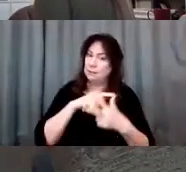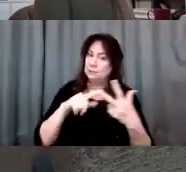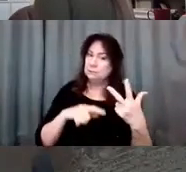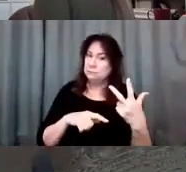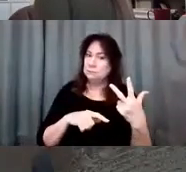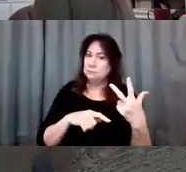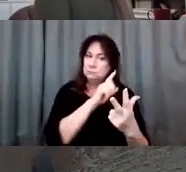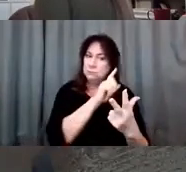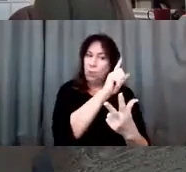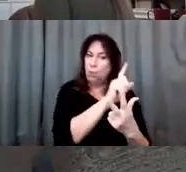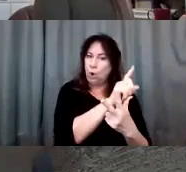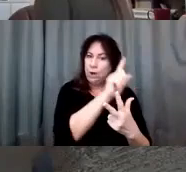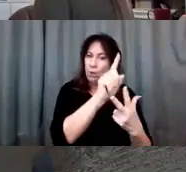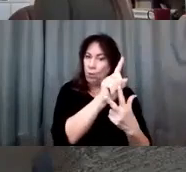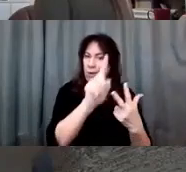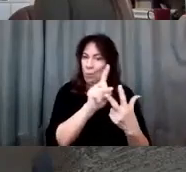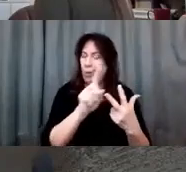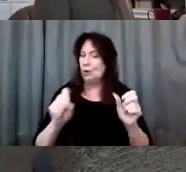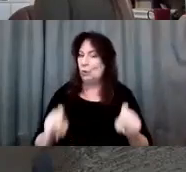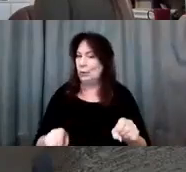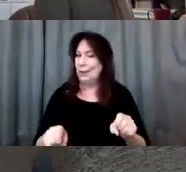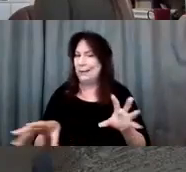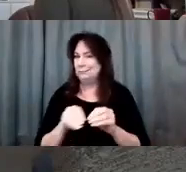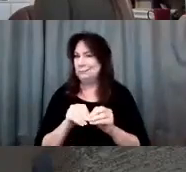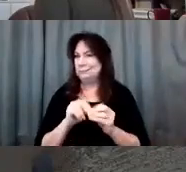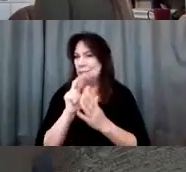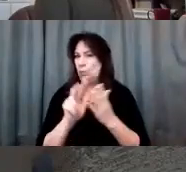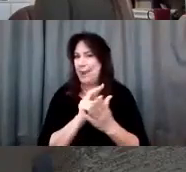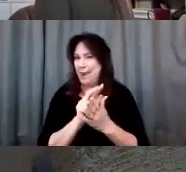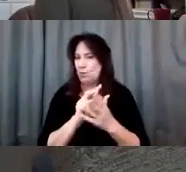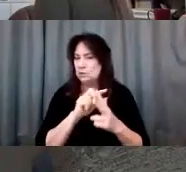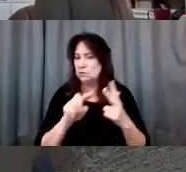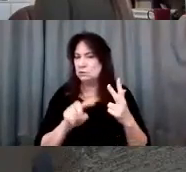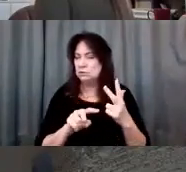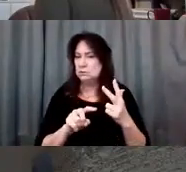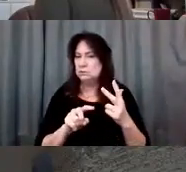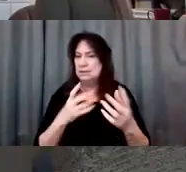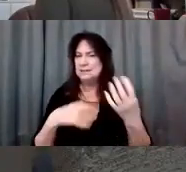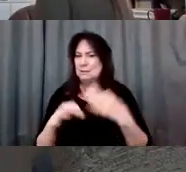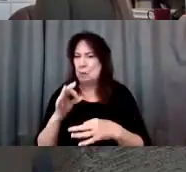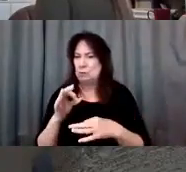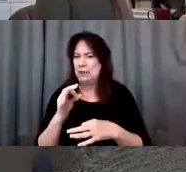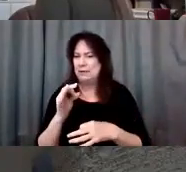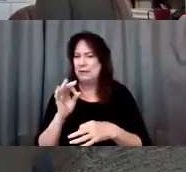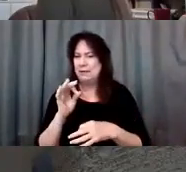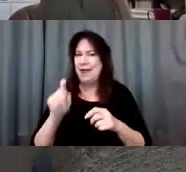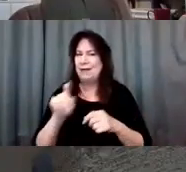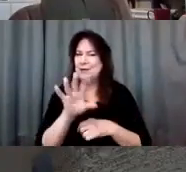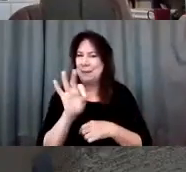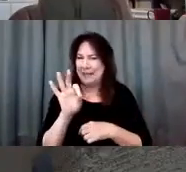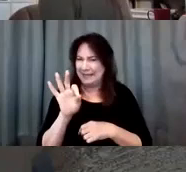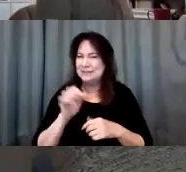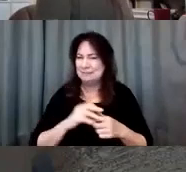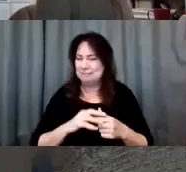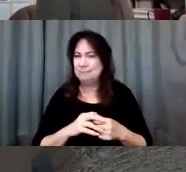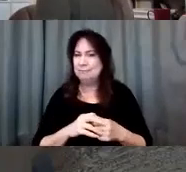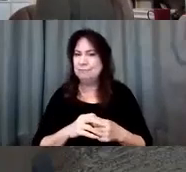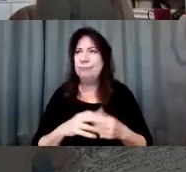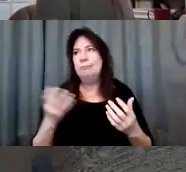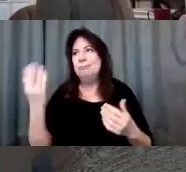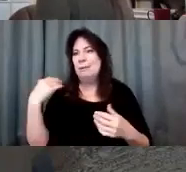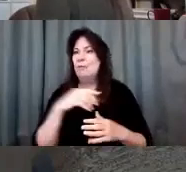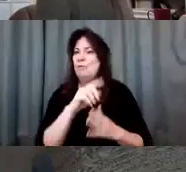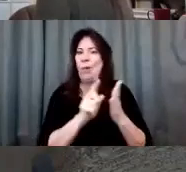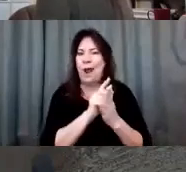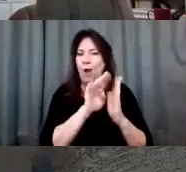sessions. Simple kind of example of the mathematics of that. In a roundtable, though, whether they were in the hour and a half mode